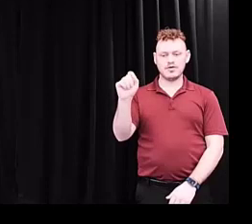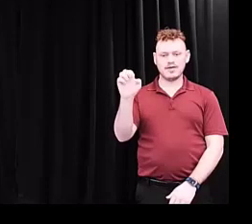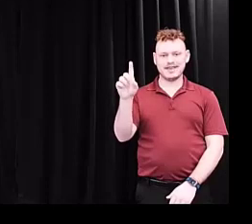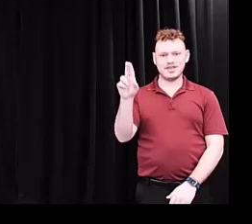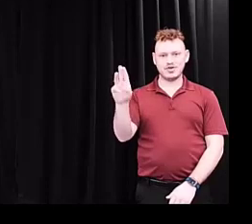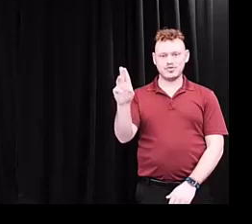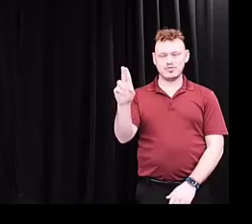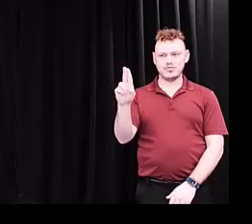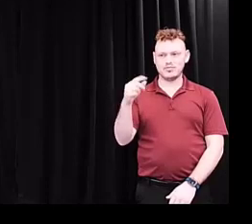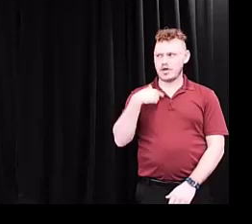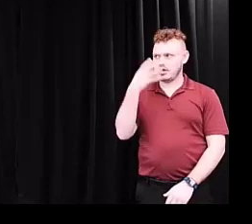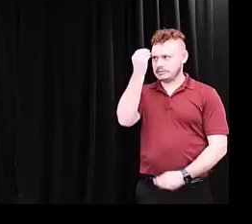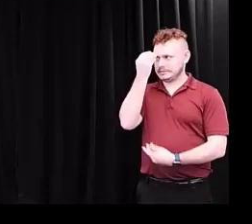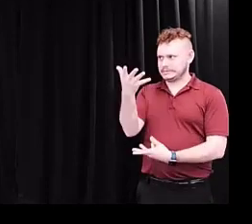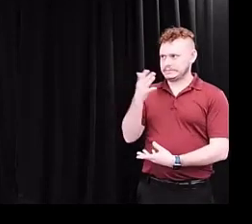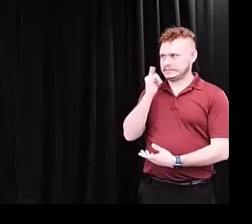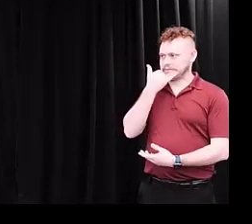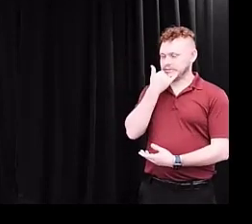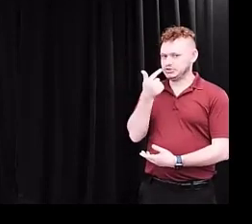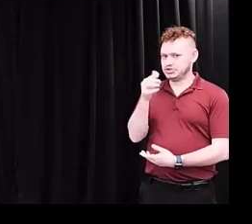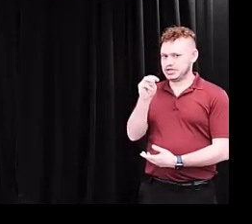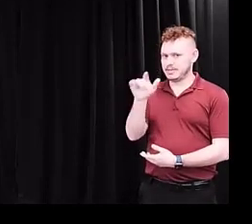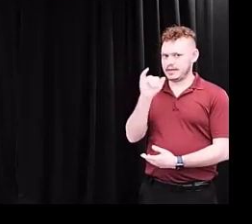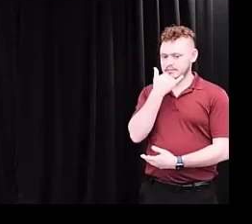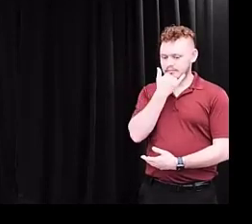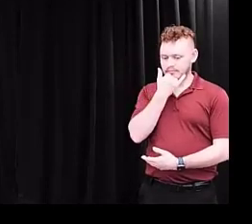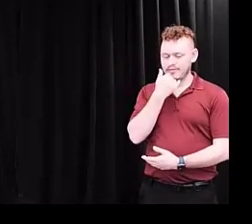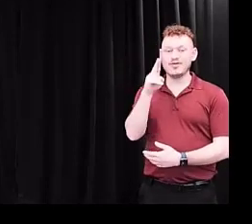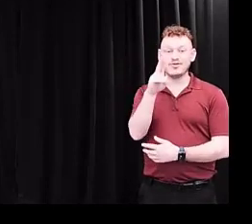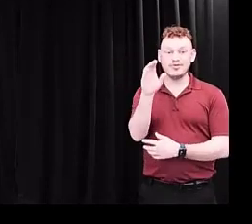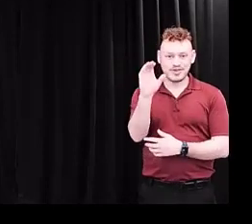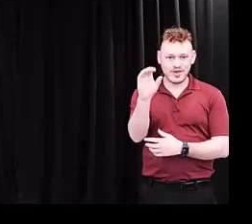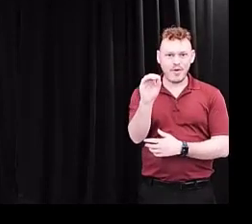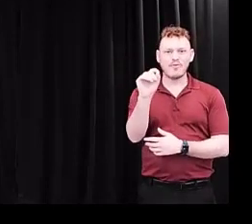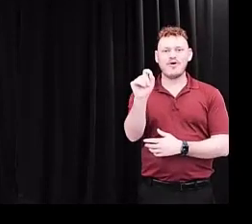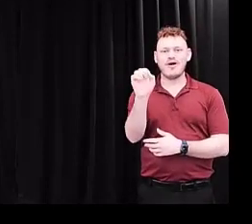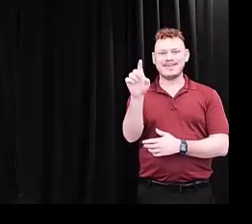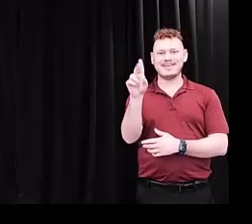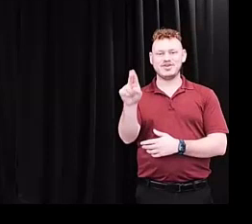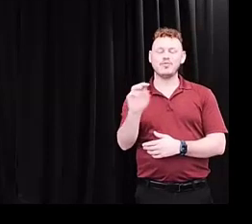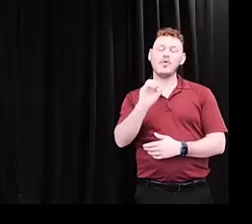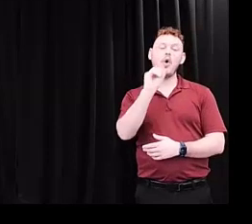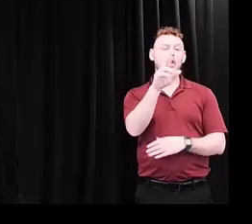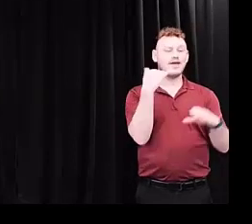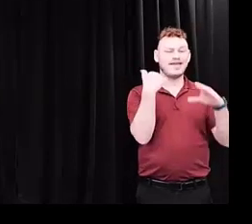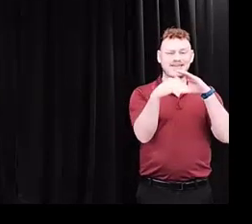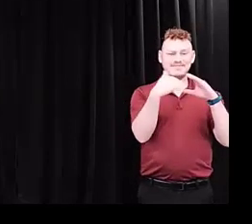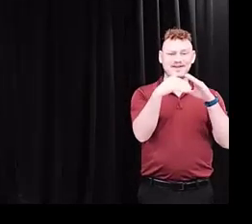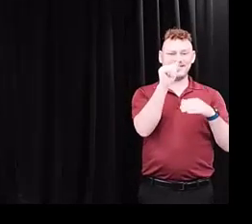ddenham@uco.edu. Almost gave out my Gmail address. Or you can email